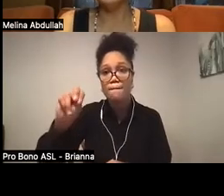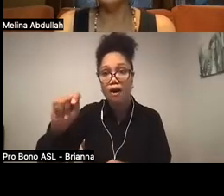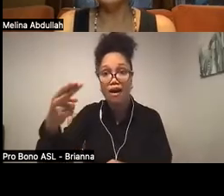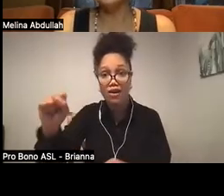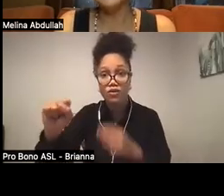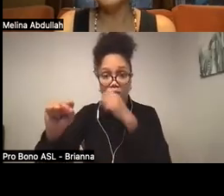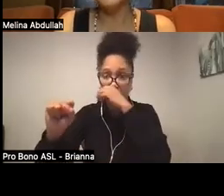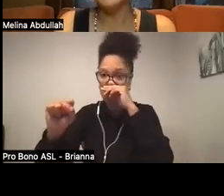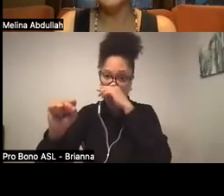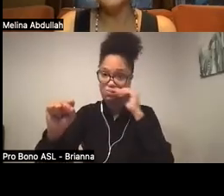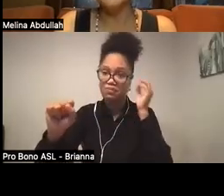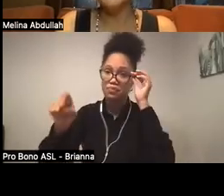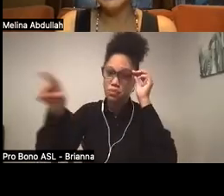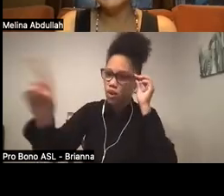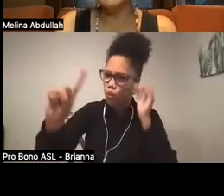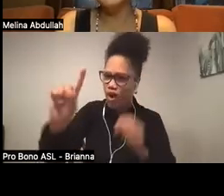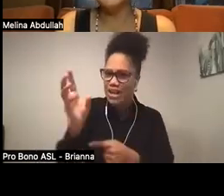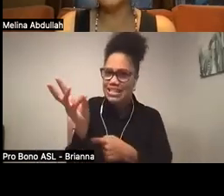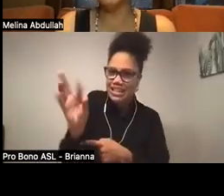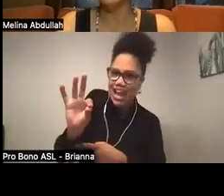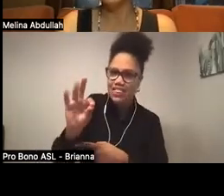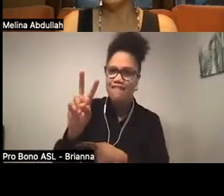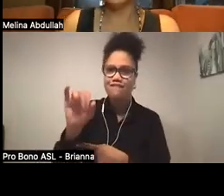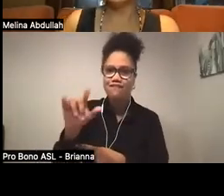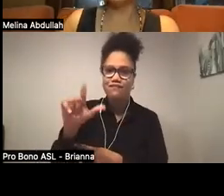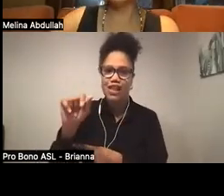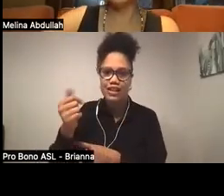was in 69th Village, right? And so